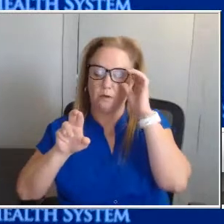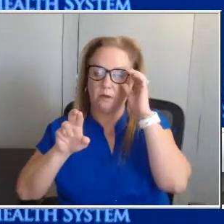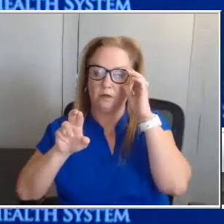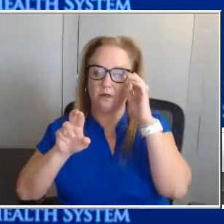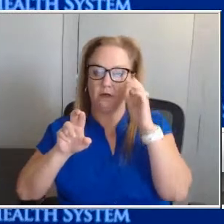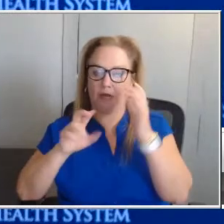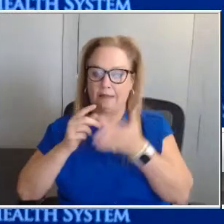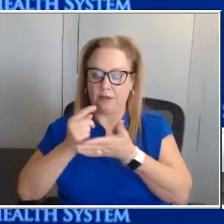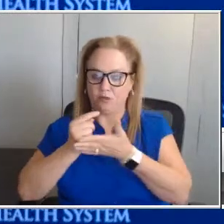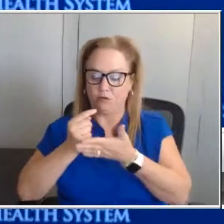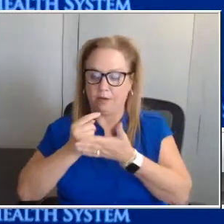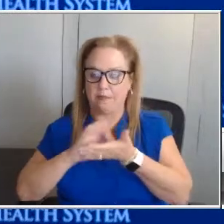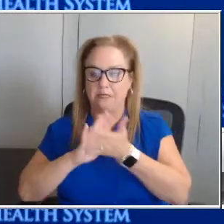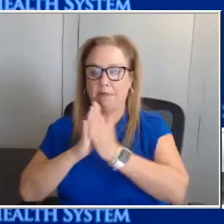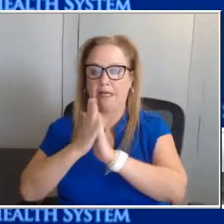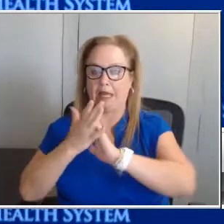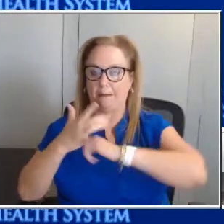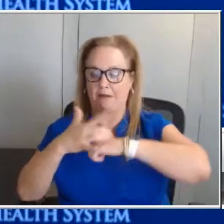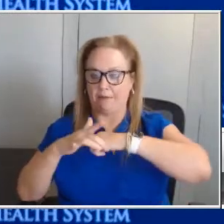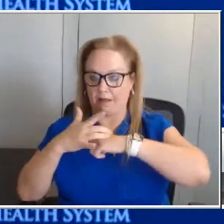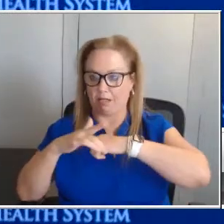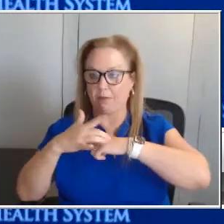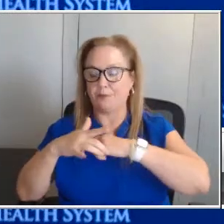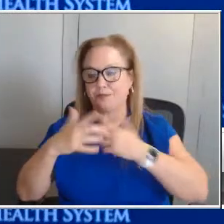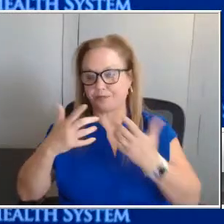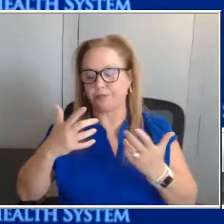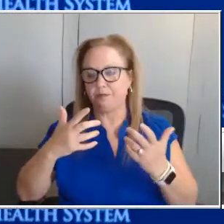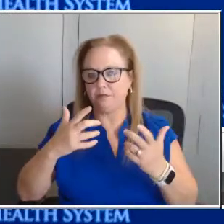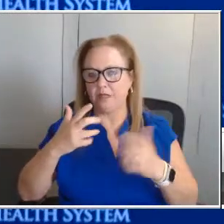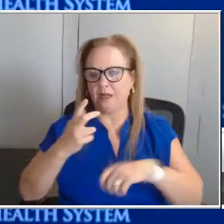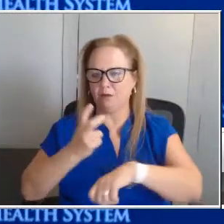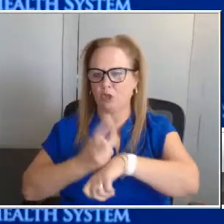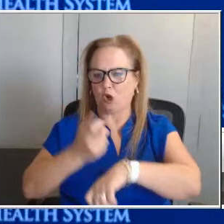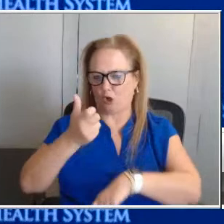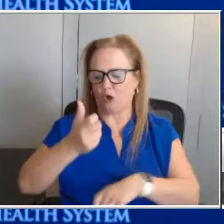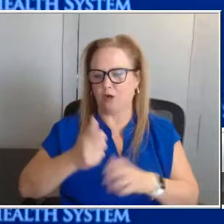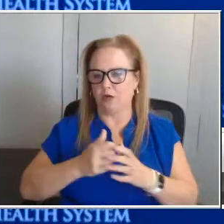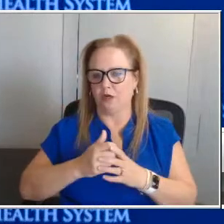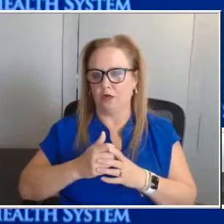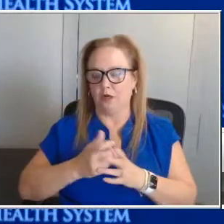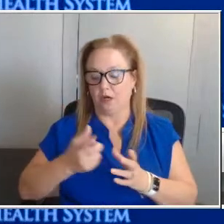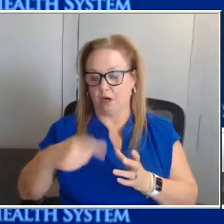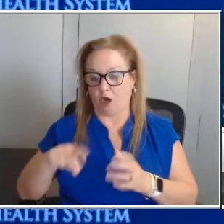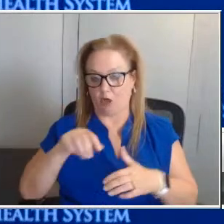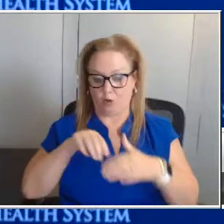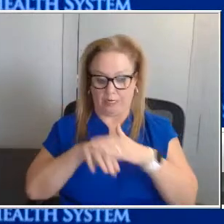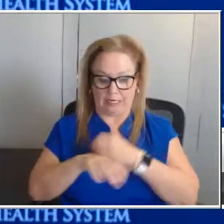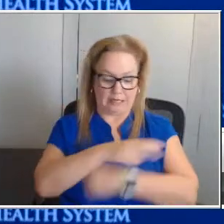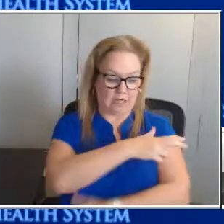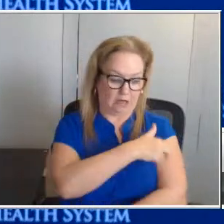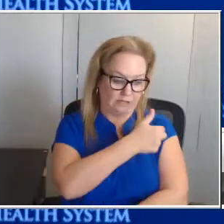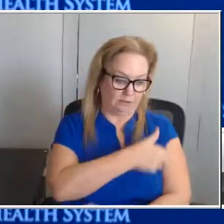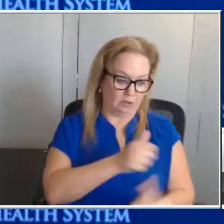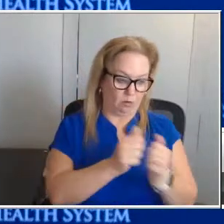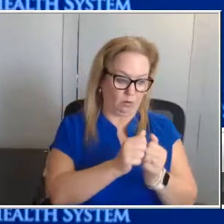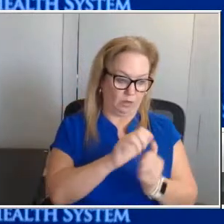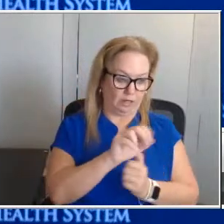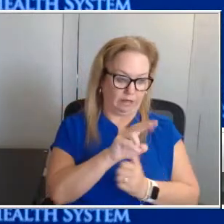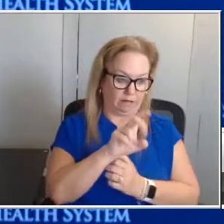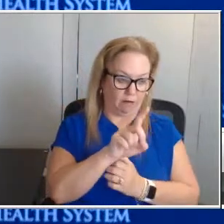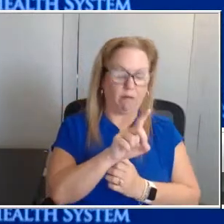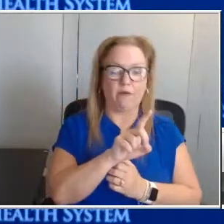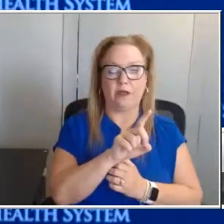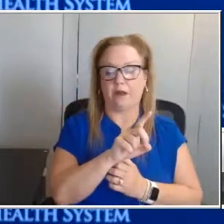treatments became available, then it made it a little bit harder. And again, are you in the hospital with COVID,